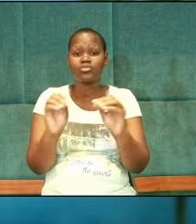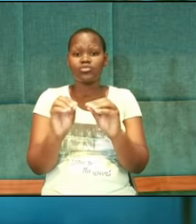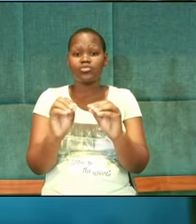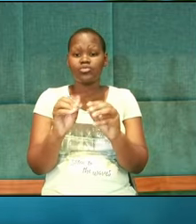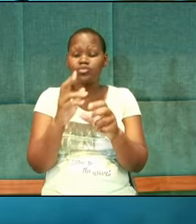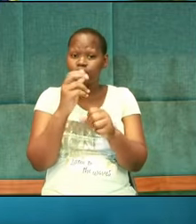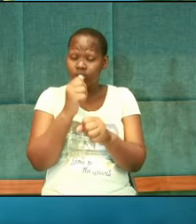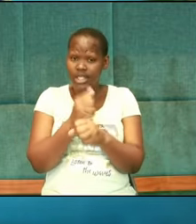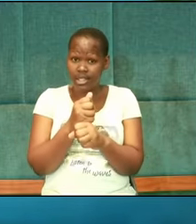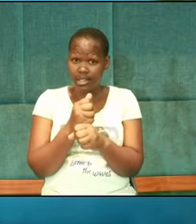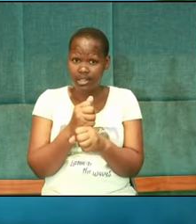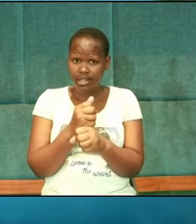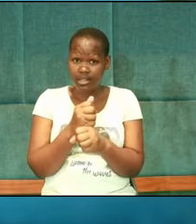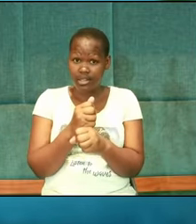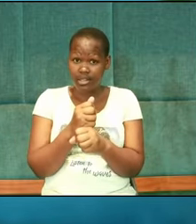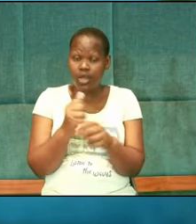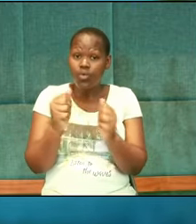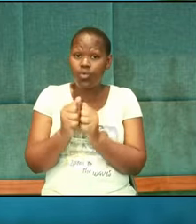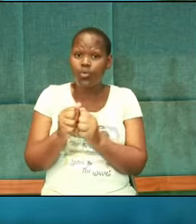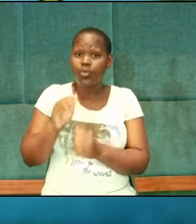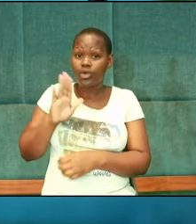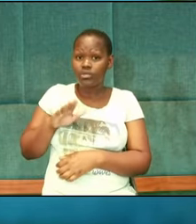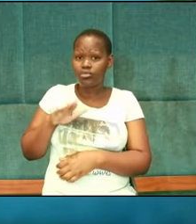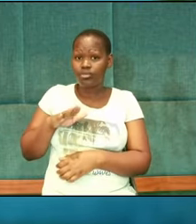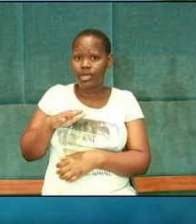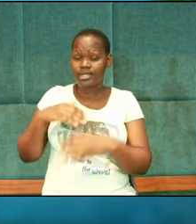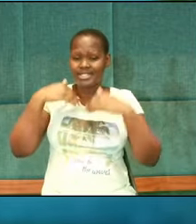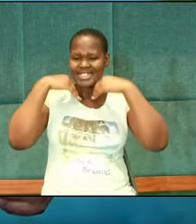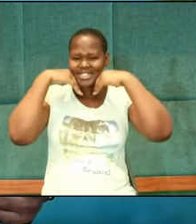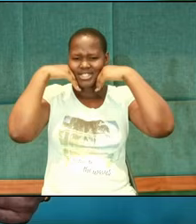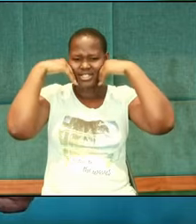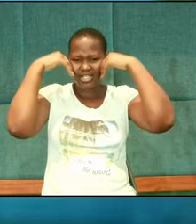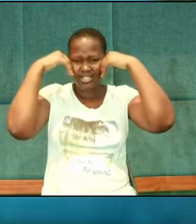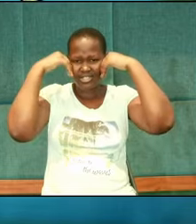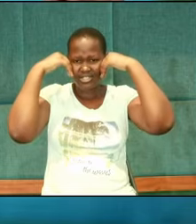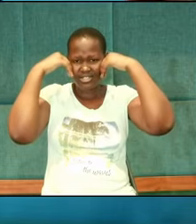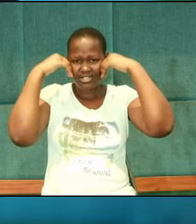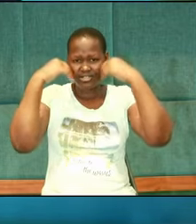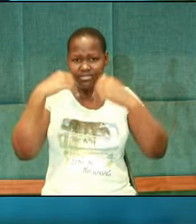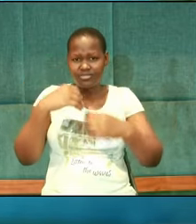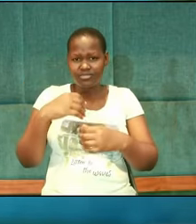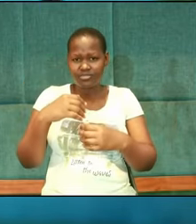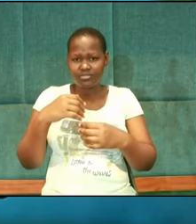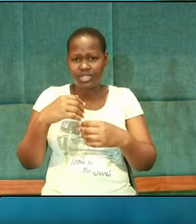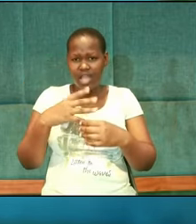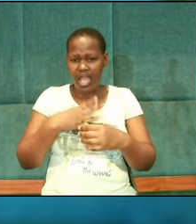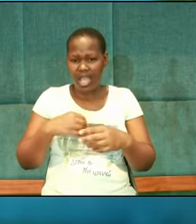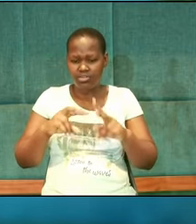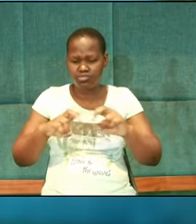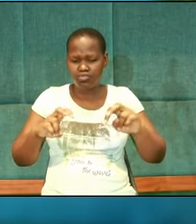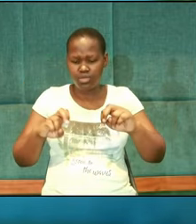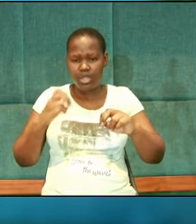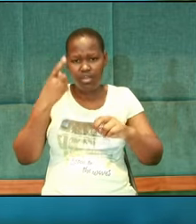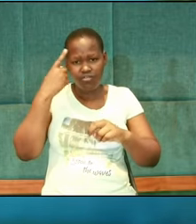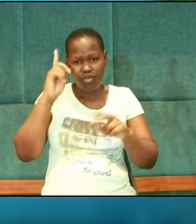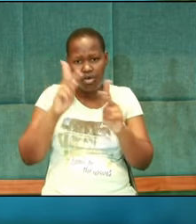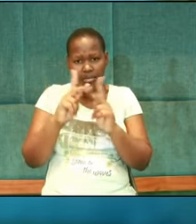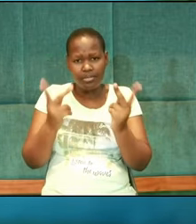deal with a woman distressed and seeking for face to vent.